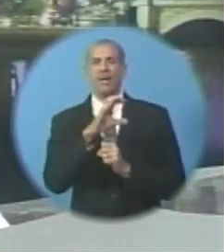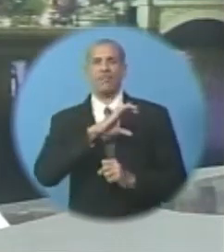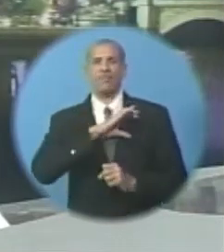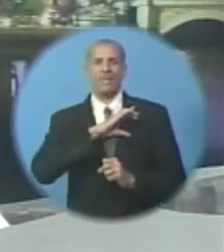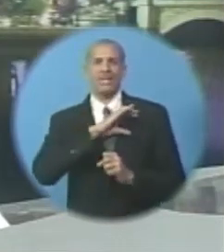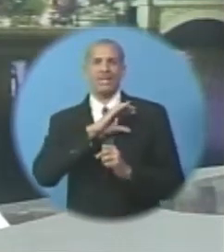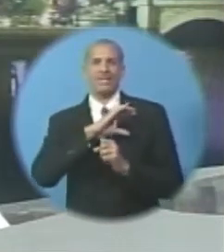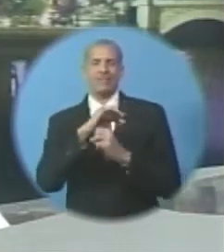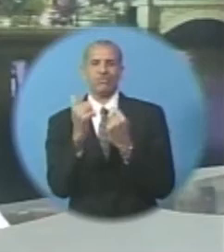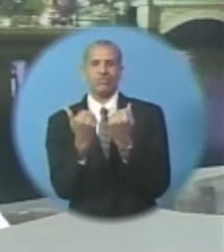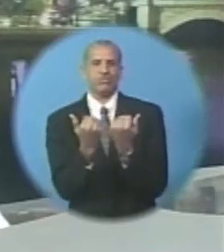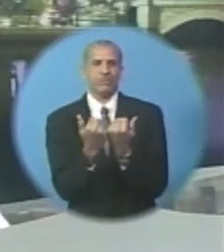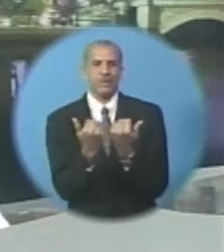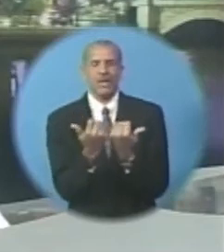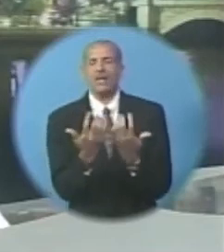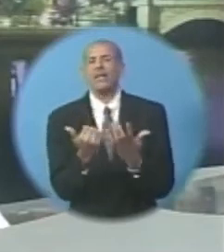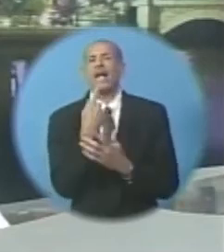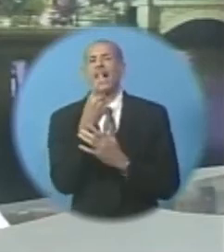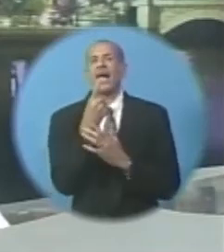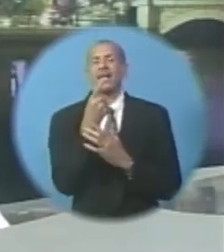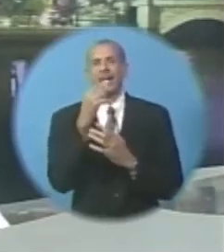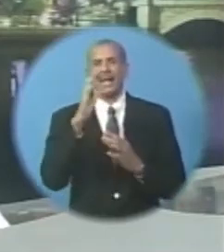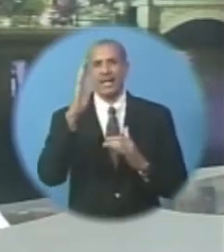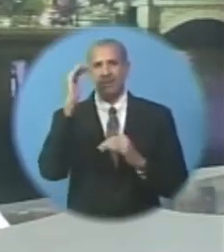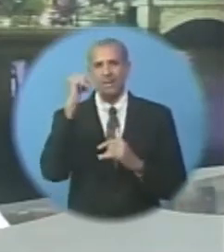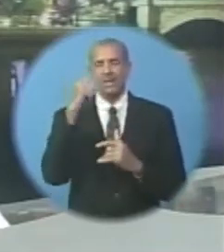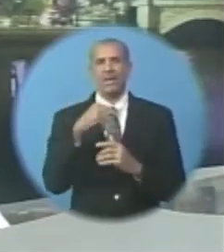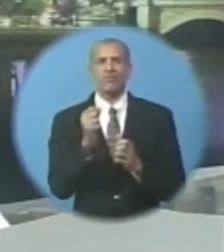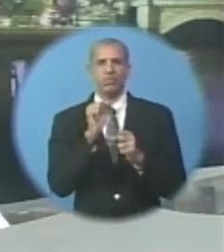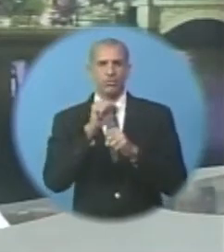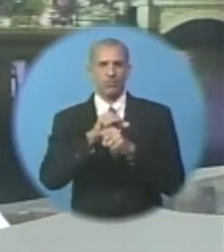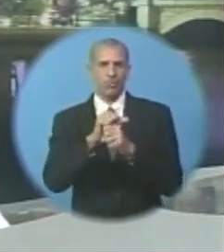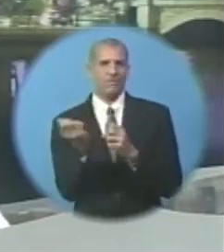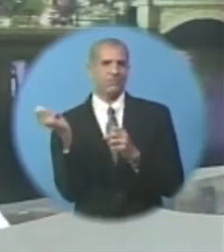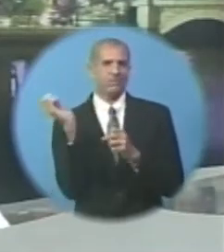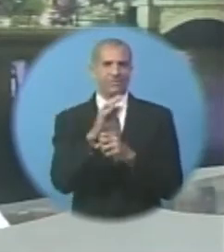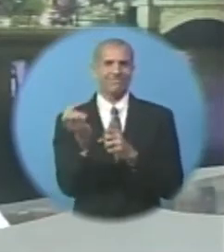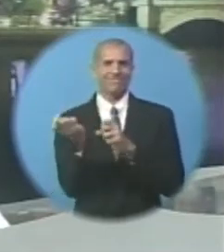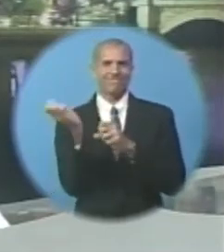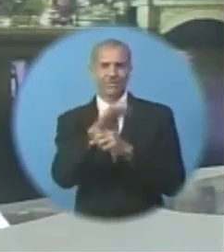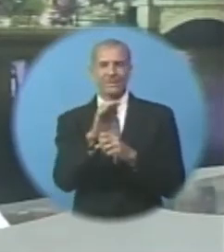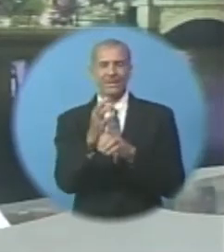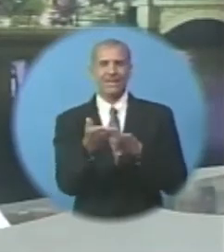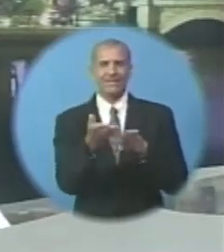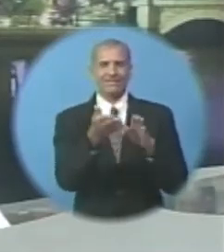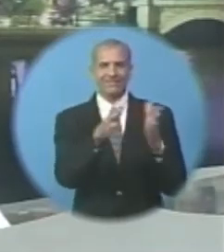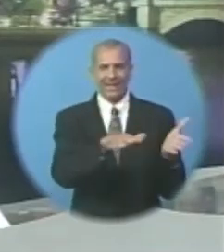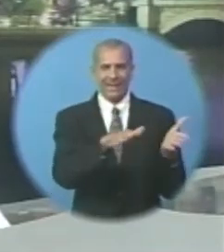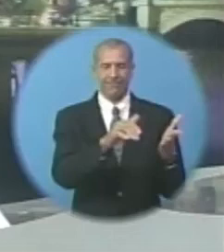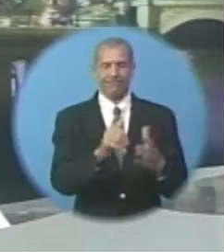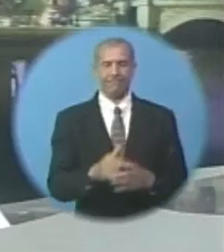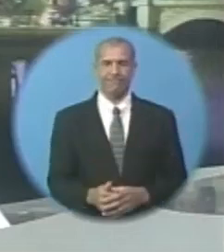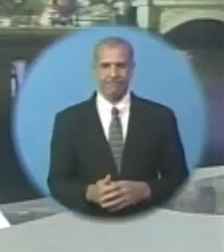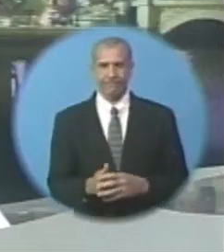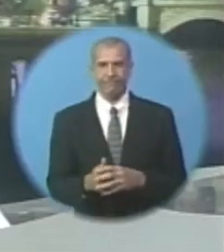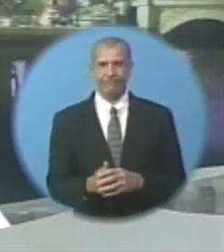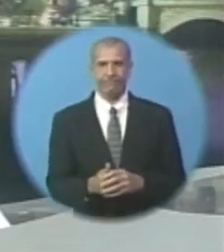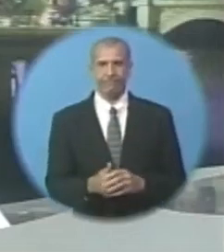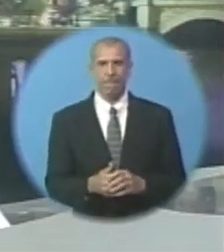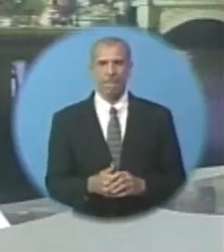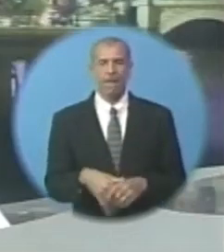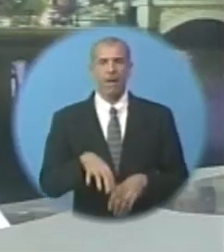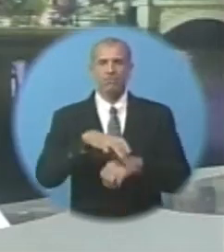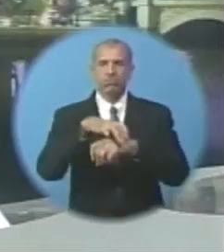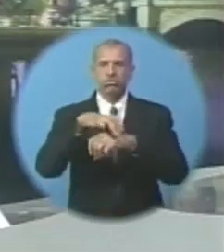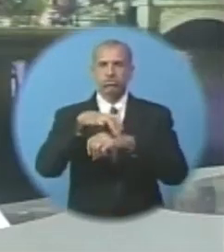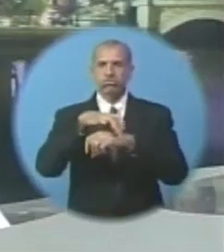custody. The youngsters are suspected of having stoned the man to death after an altercation. An earthquake with